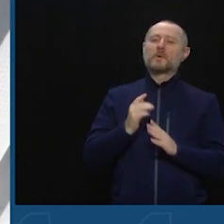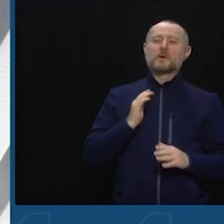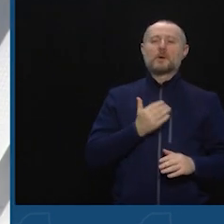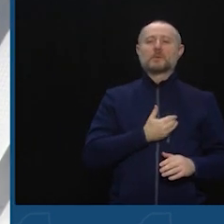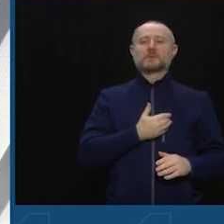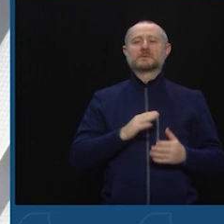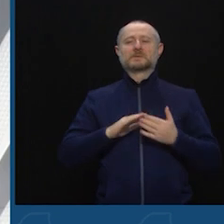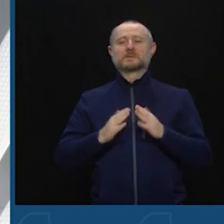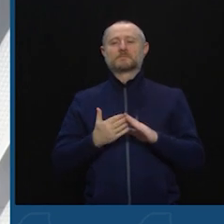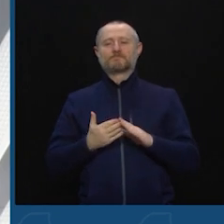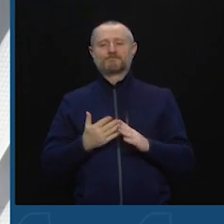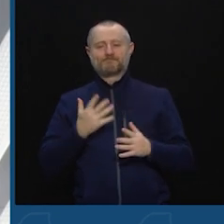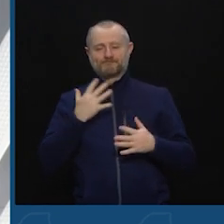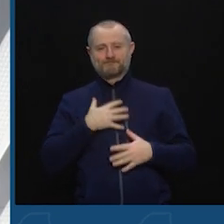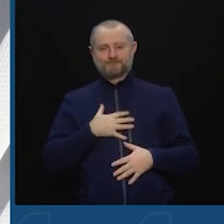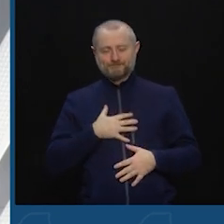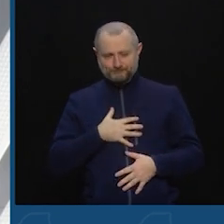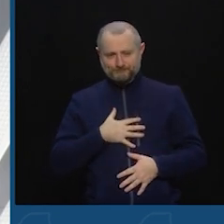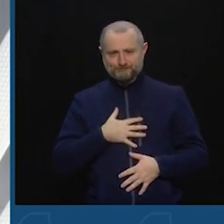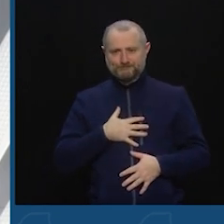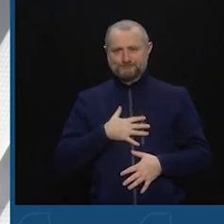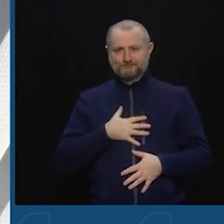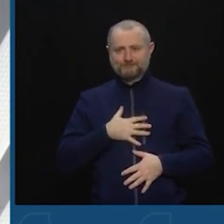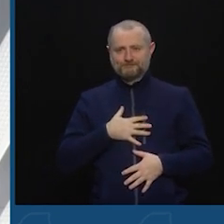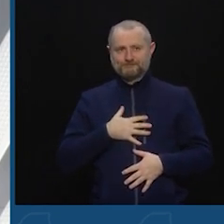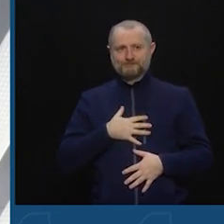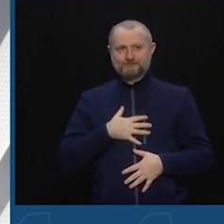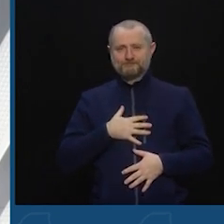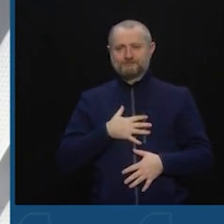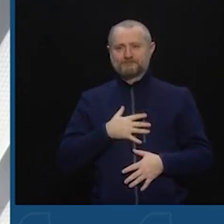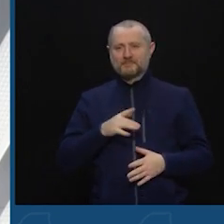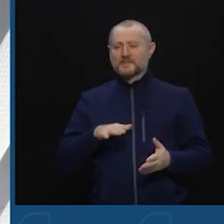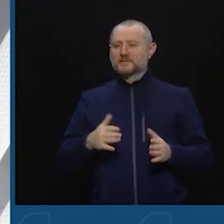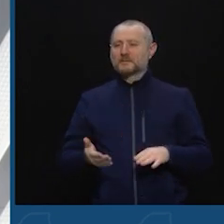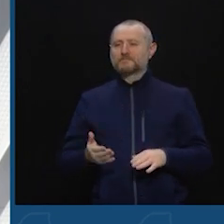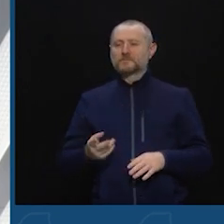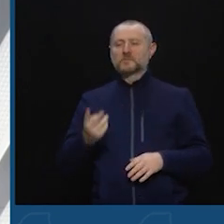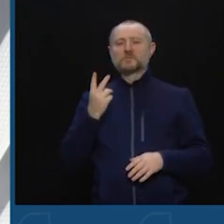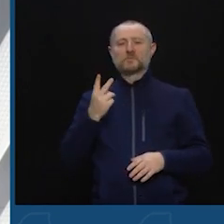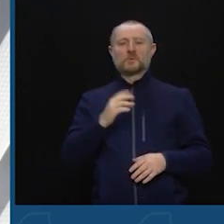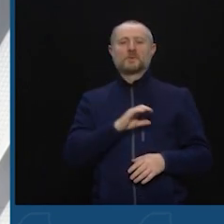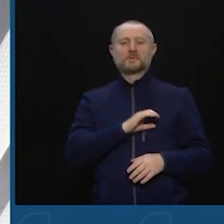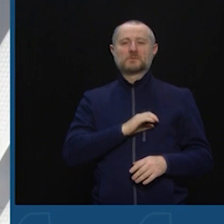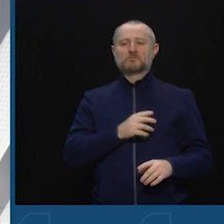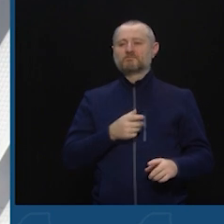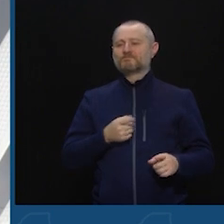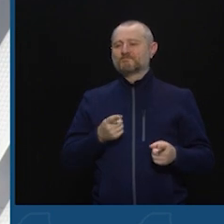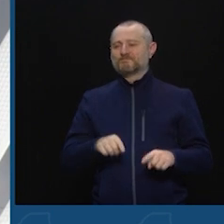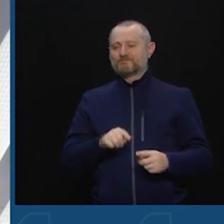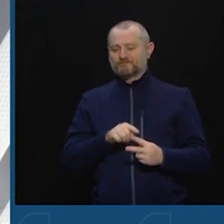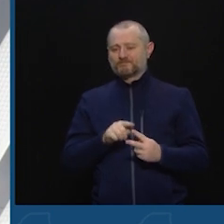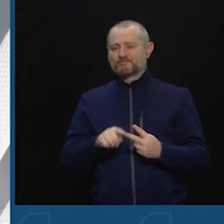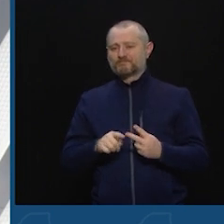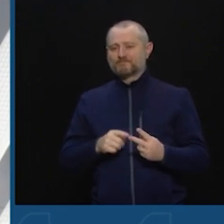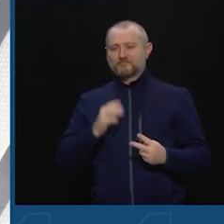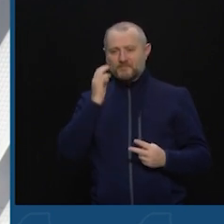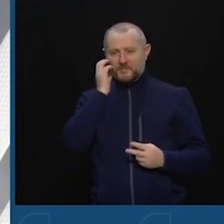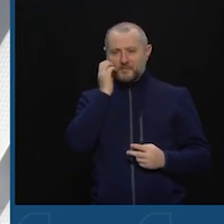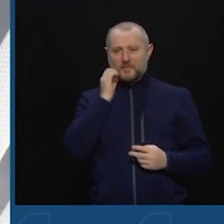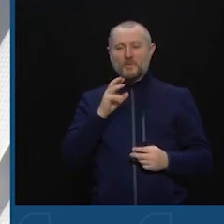mourns the loss of 2 officers. Today is a wake for